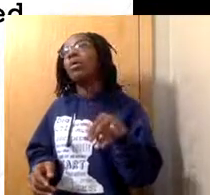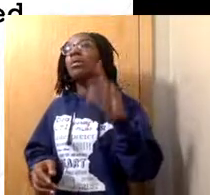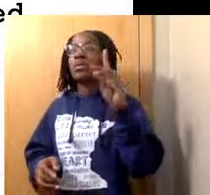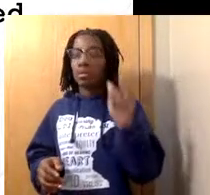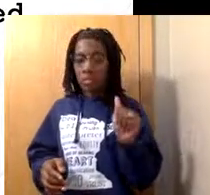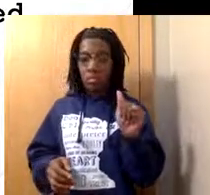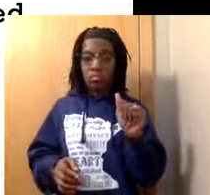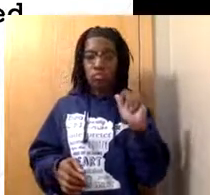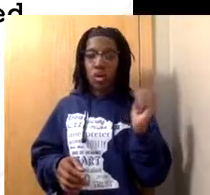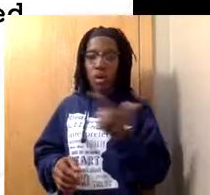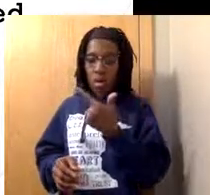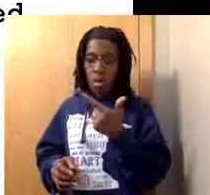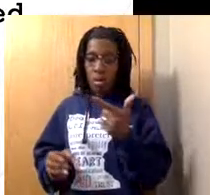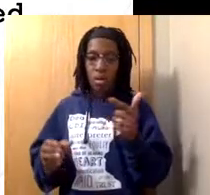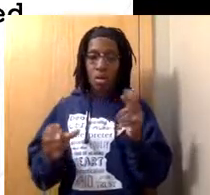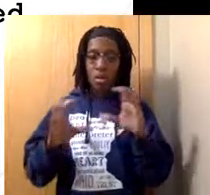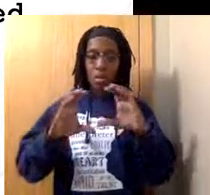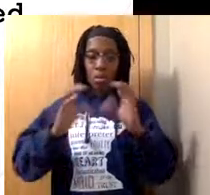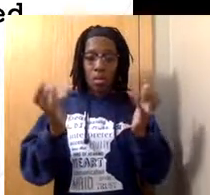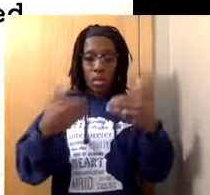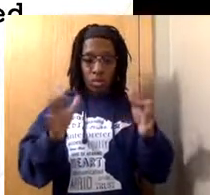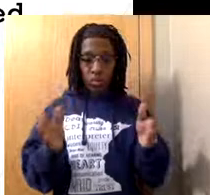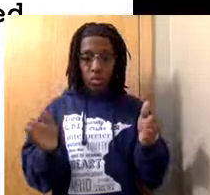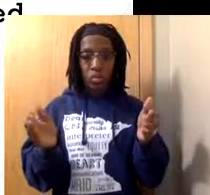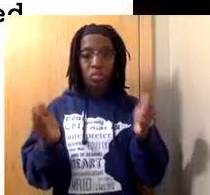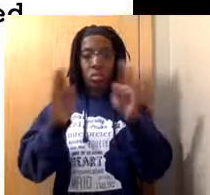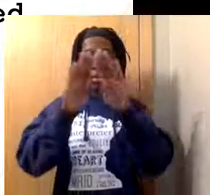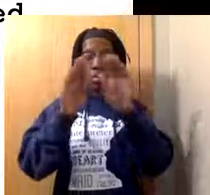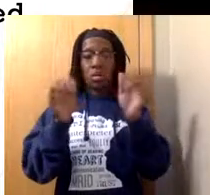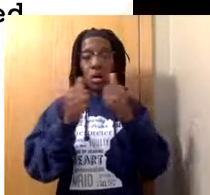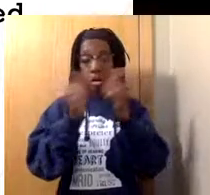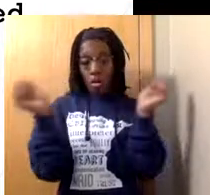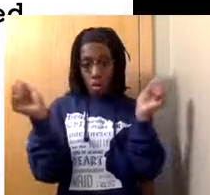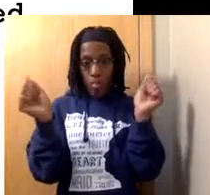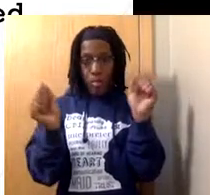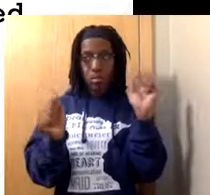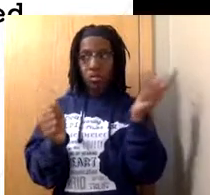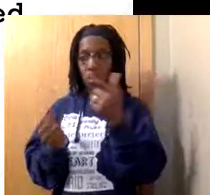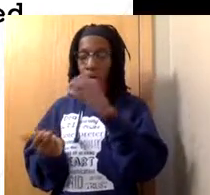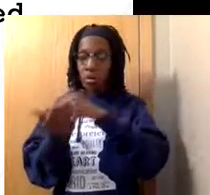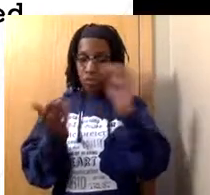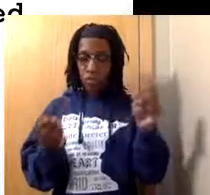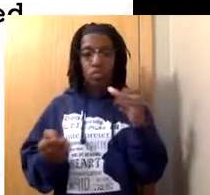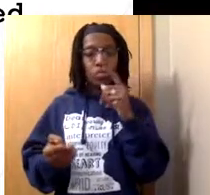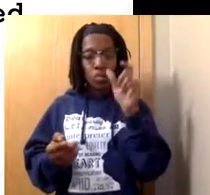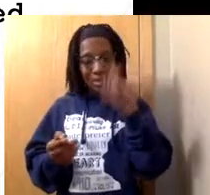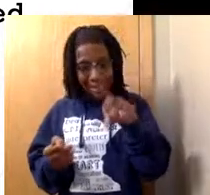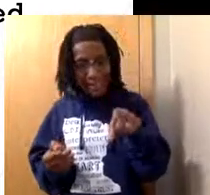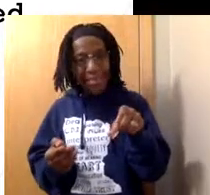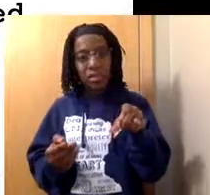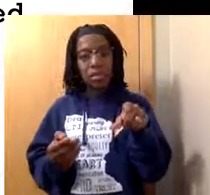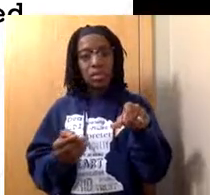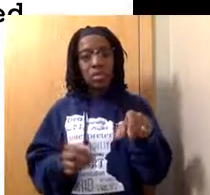There are all classrooms that are open to those that are in need to be in that